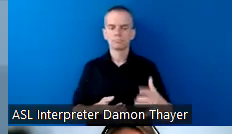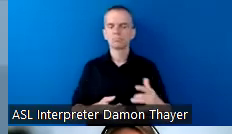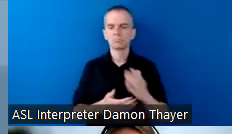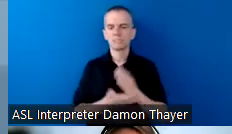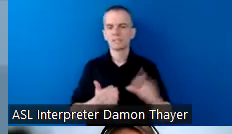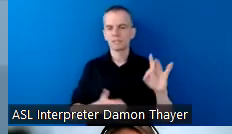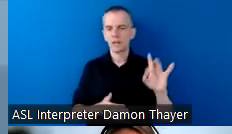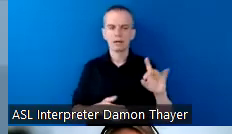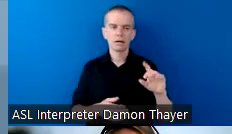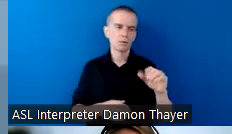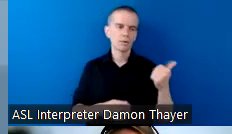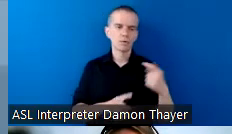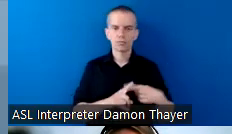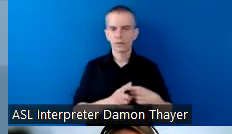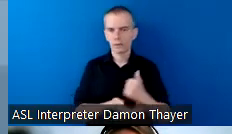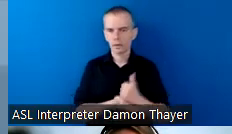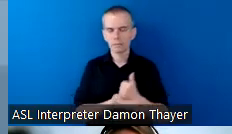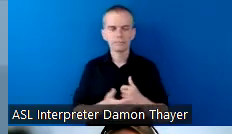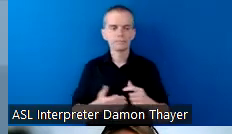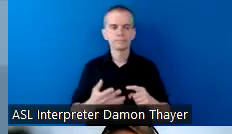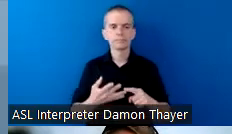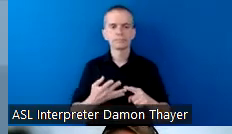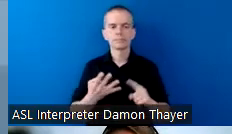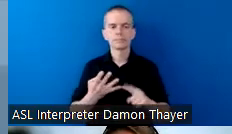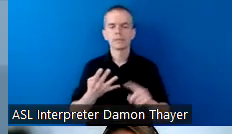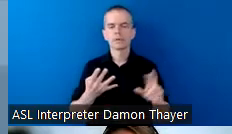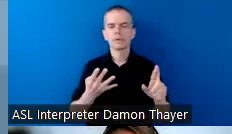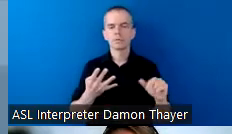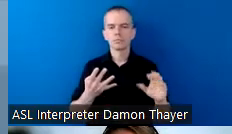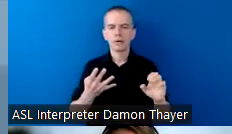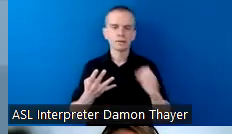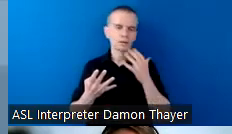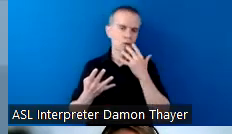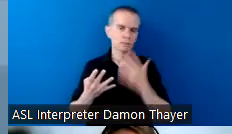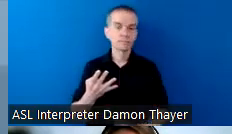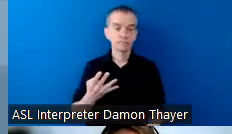rent assistance, and fourthly, because of race or color.